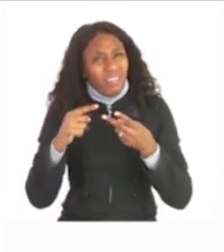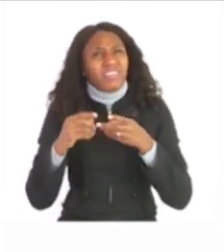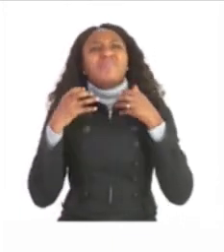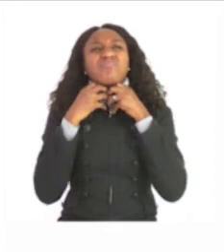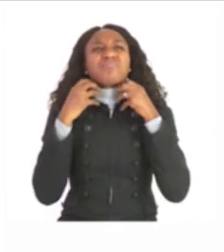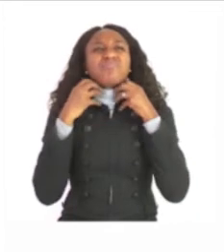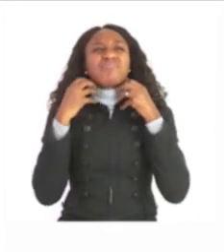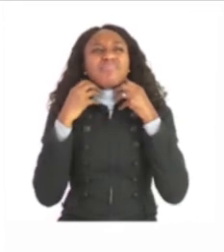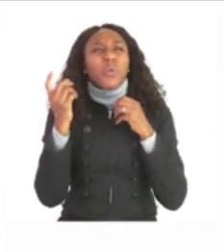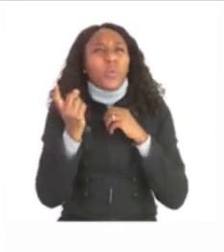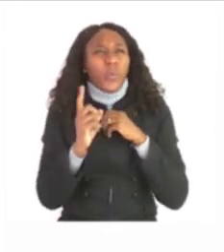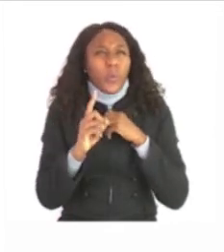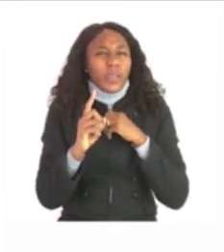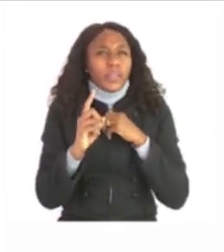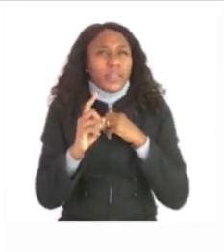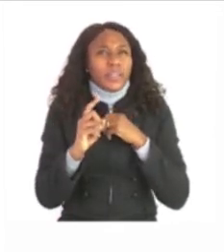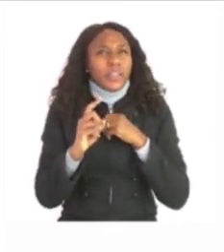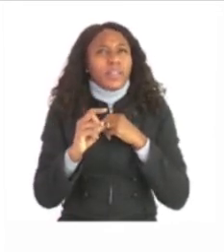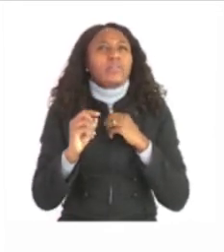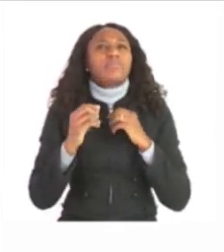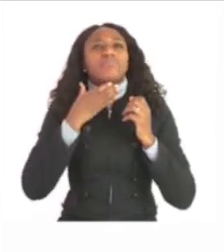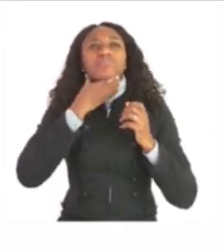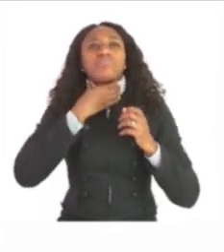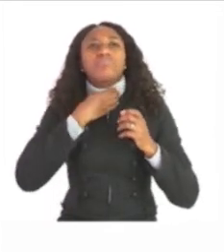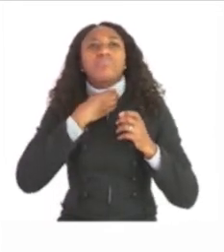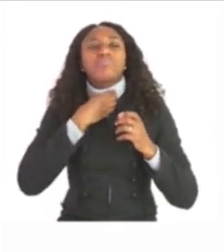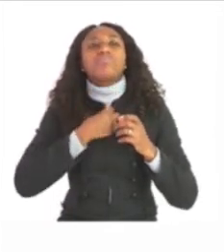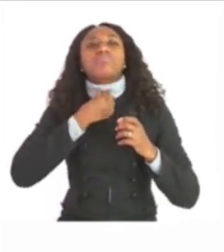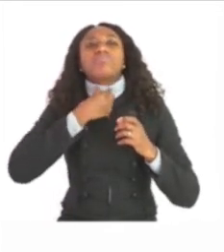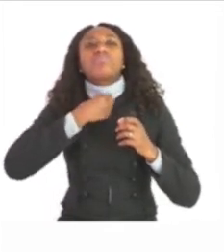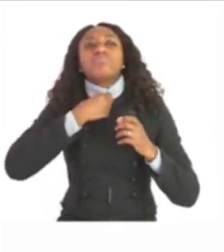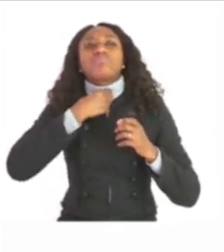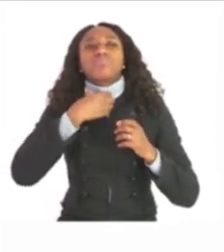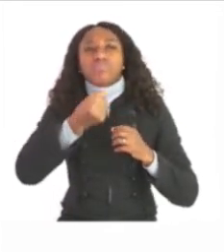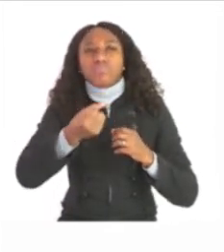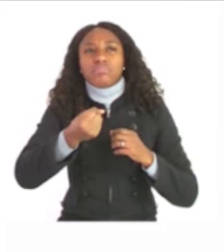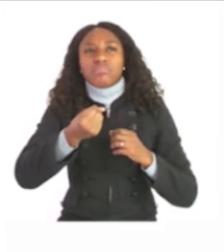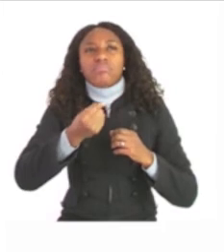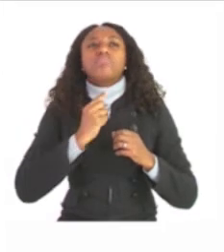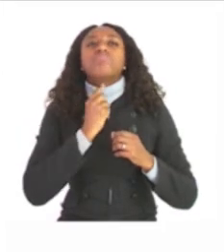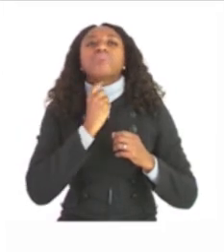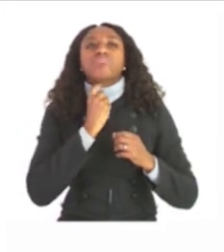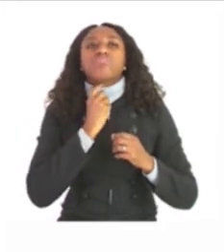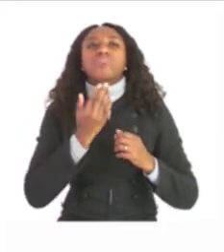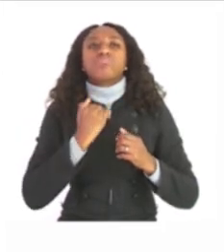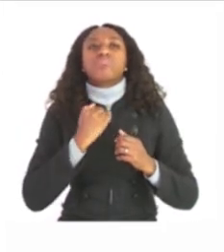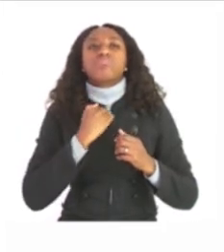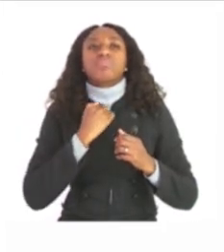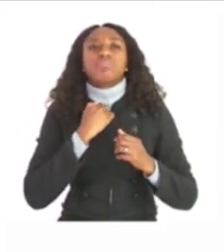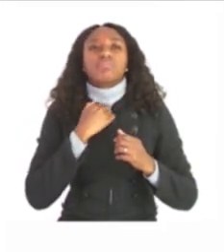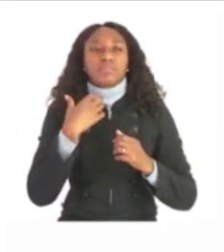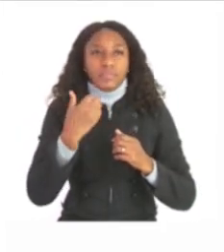thyroid gland? Thyroid gland is located at the front of the neck, just below the Adam's apple, and